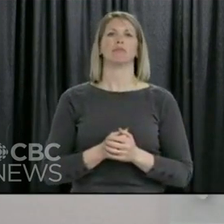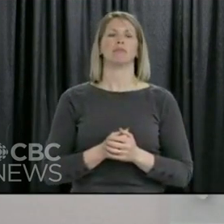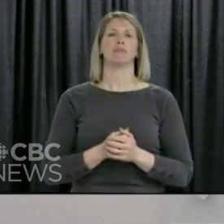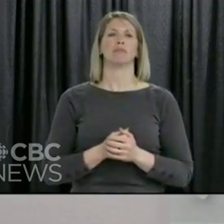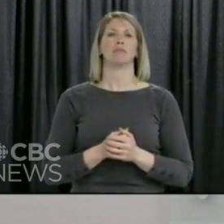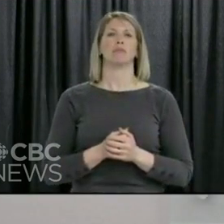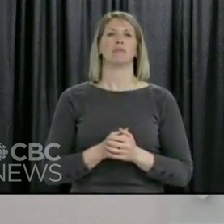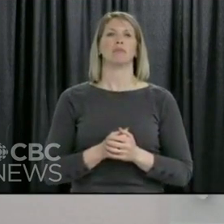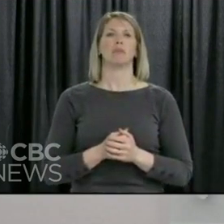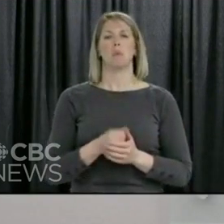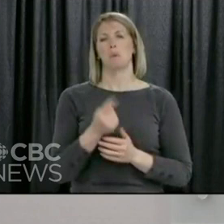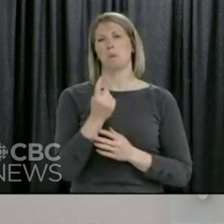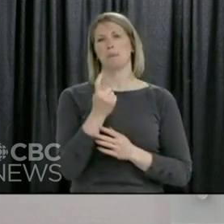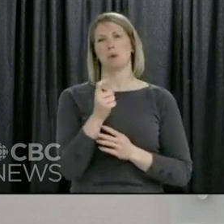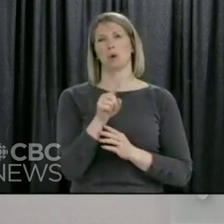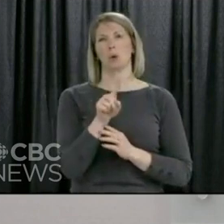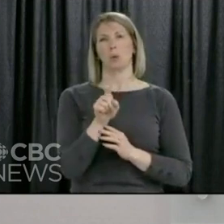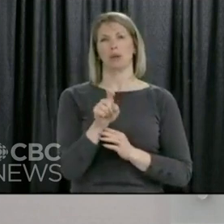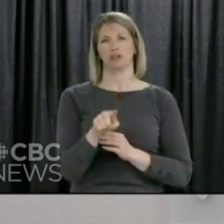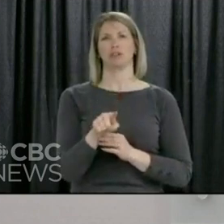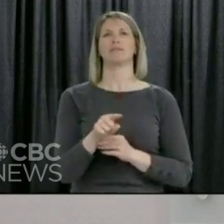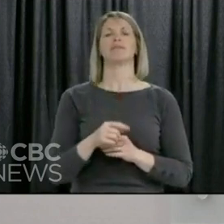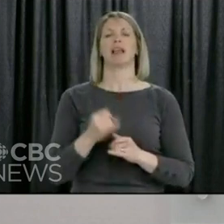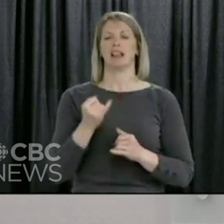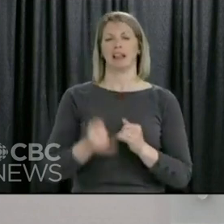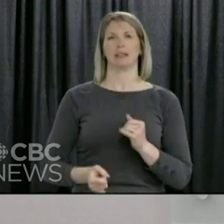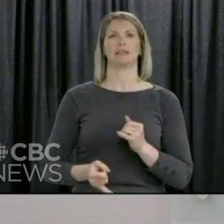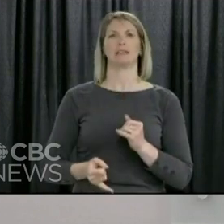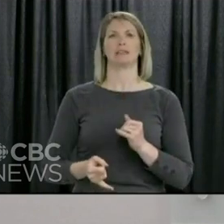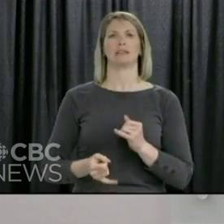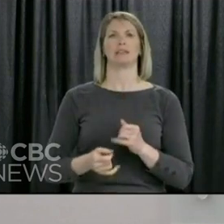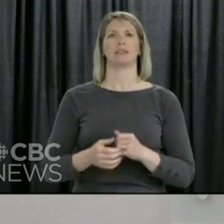minutes left, we'll take just one more question, and that will be from...